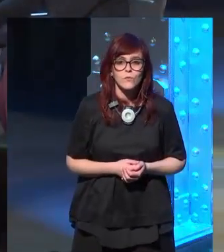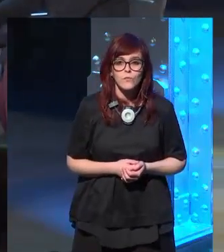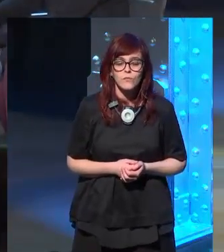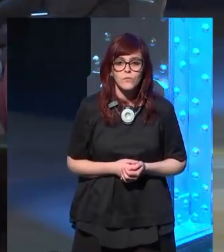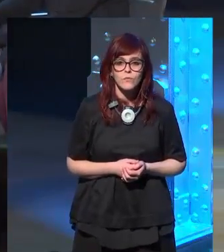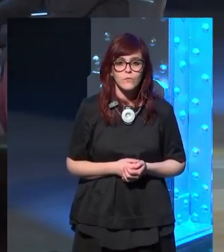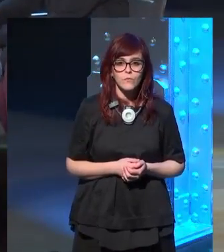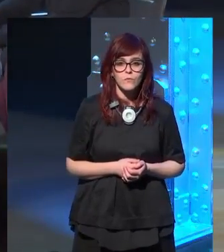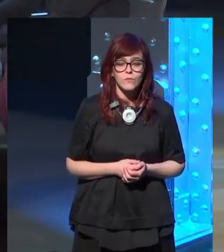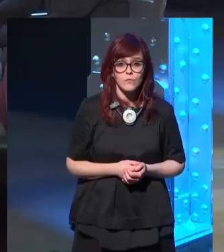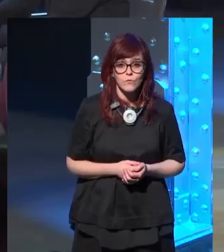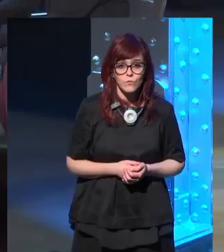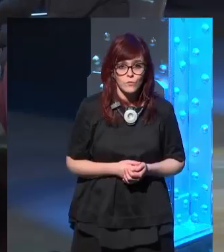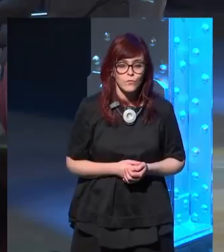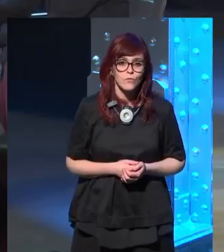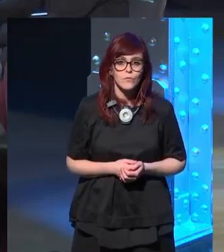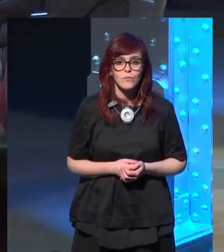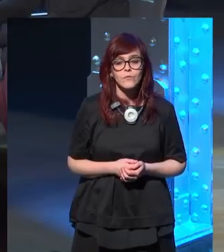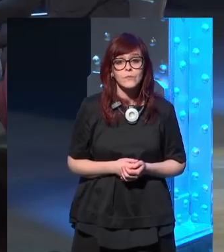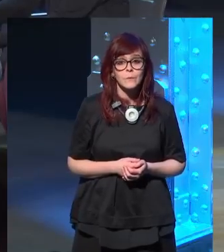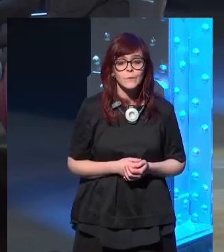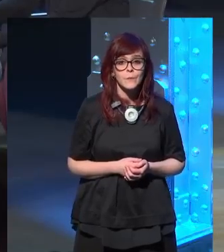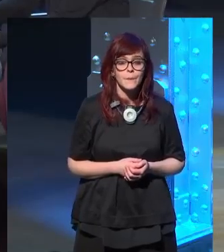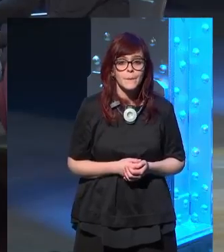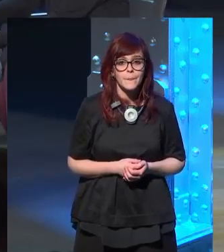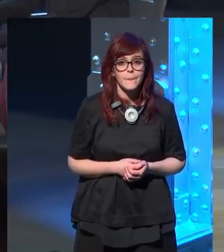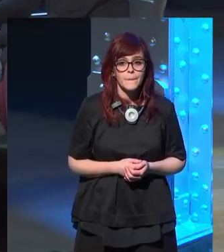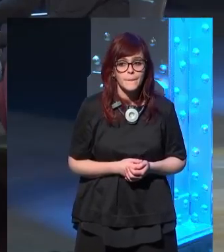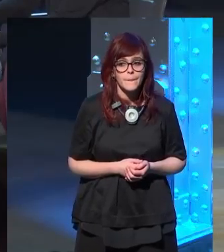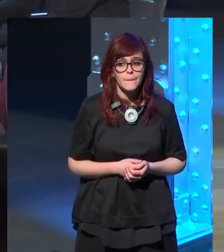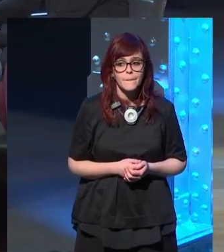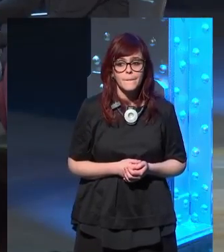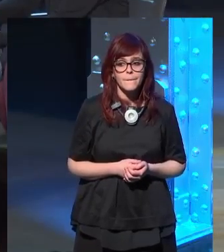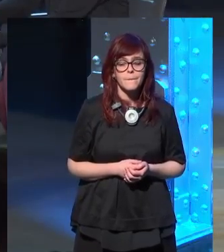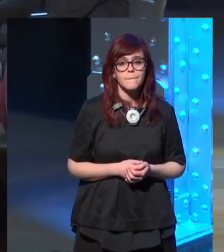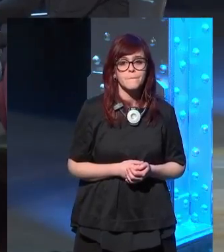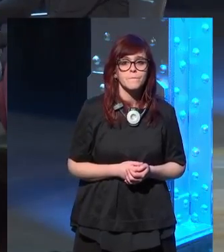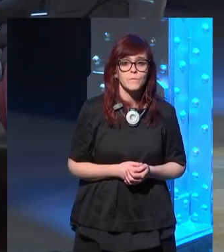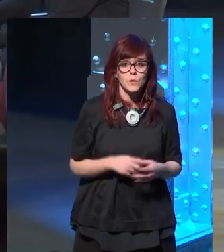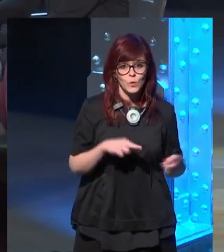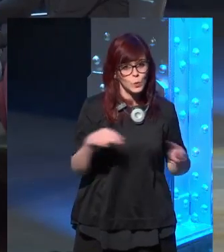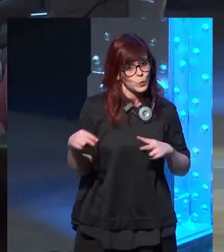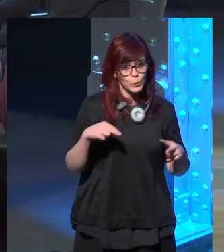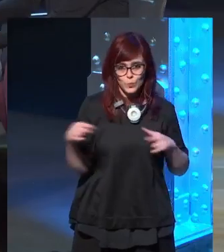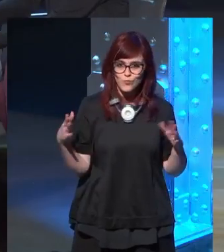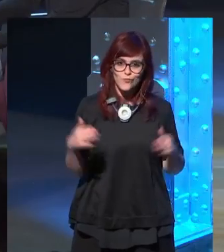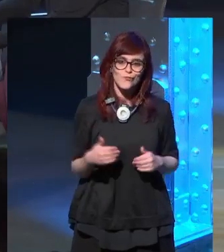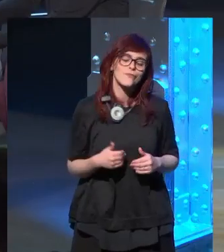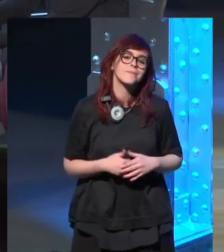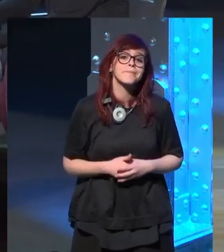We compare ourselves to each other. And what we can see is often, for example, when it comes to income, but also a lot of other things in